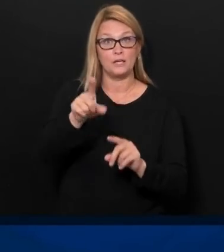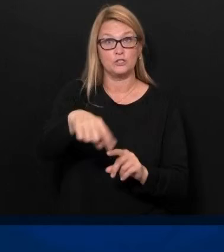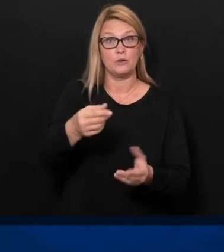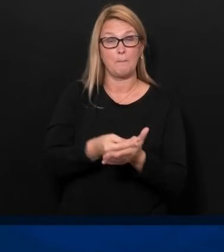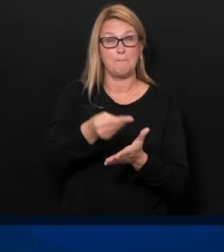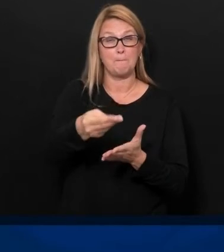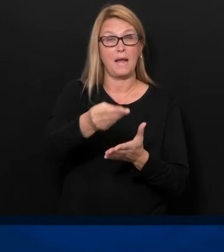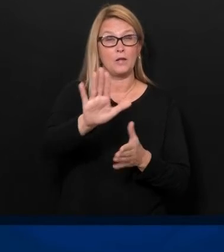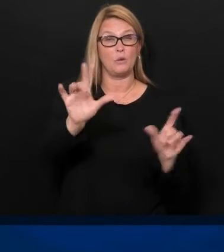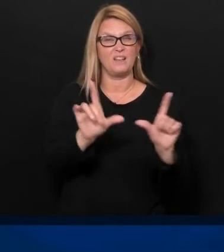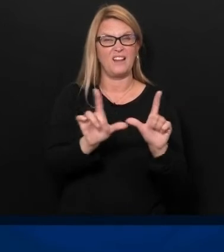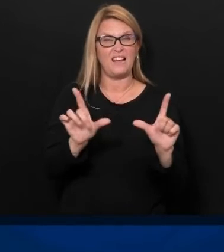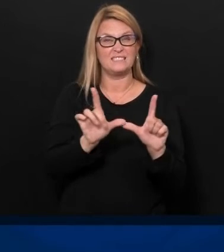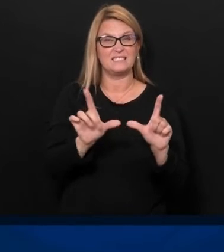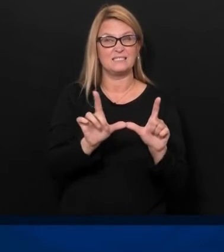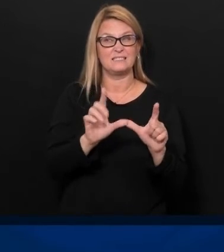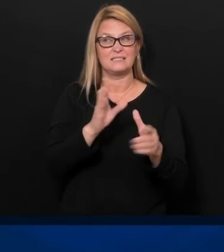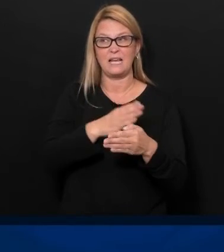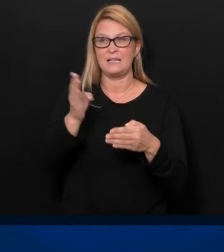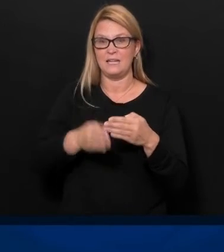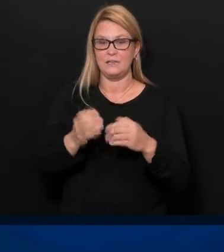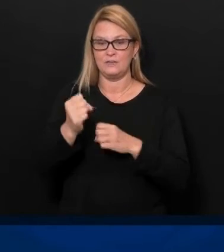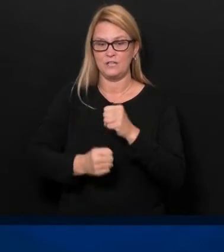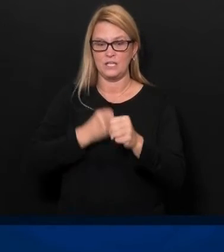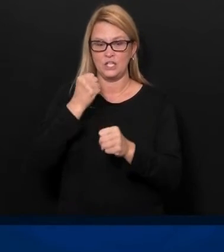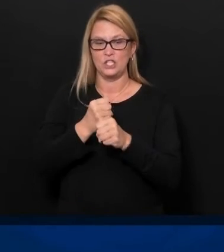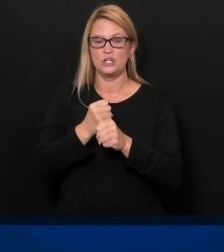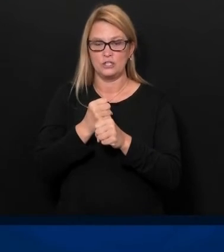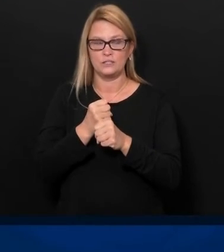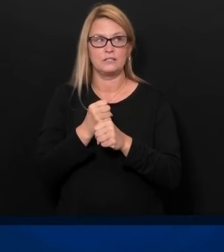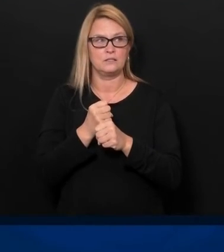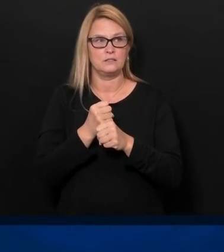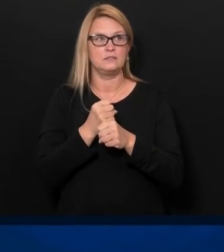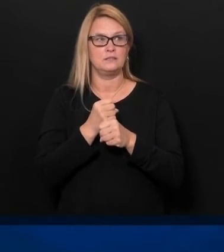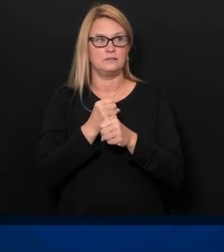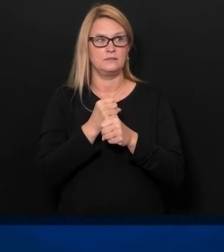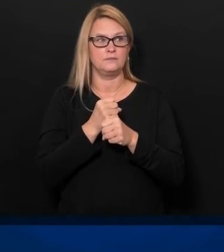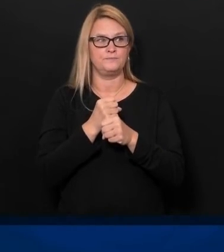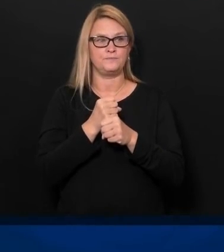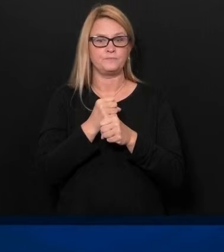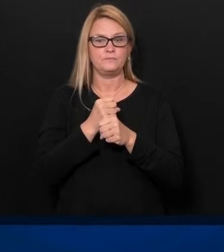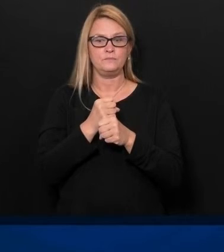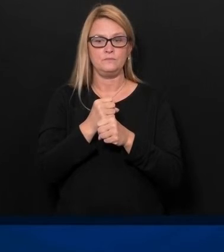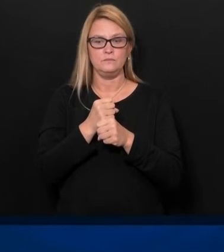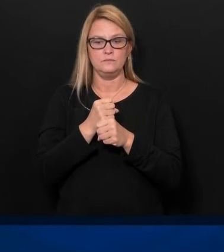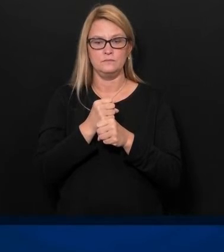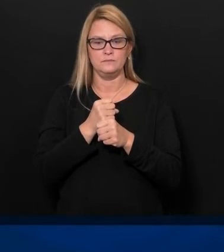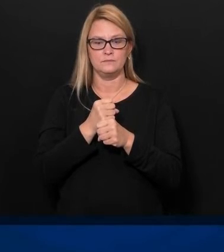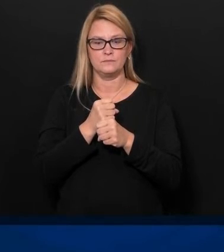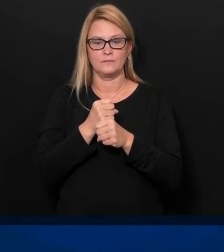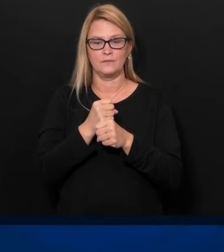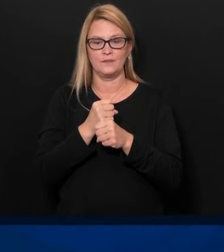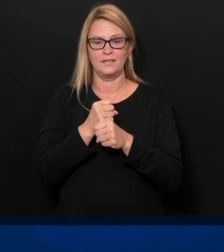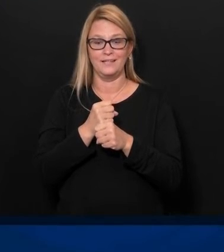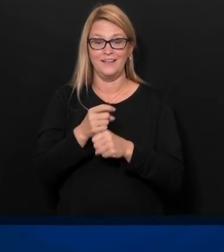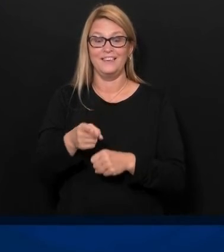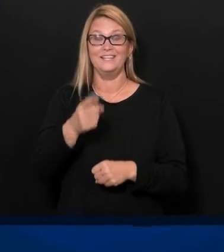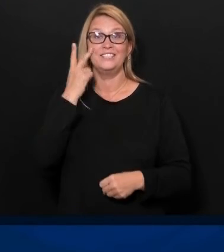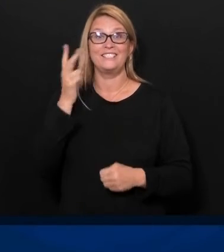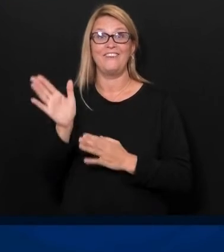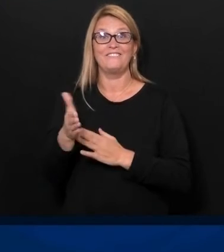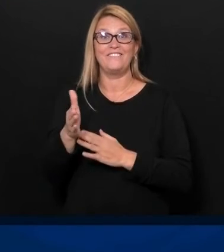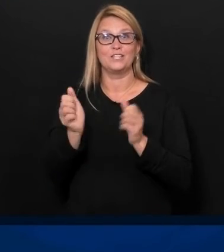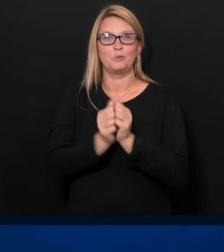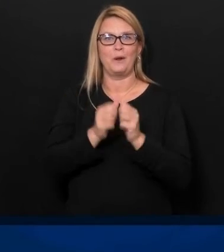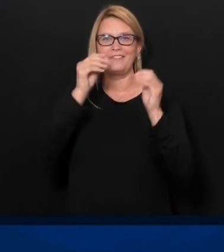I think by the end of the year. Is that the date that was the time where they could, we've got a Santa hat on a trout. I love